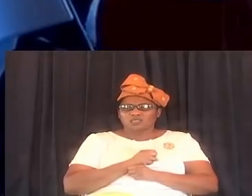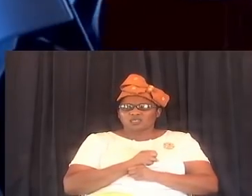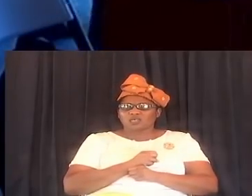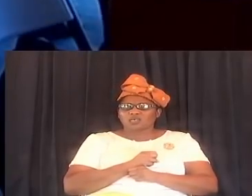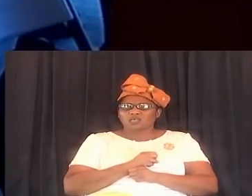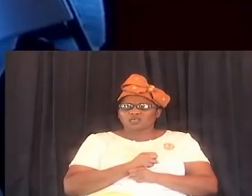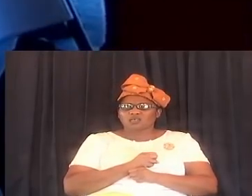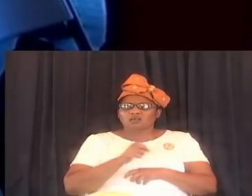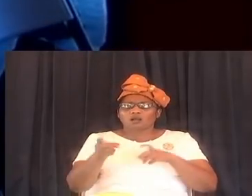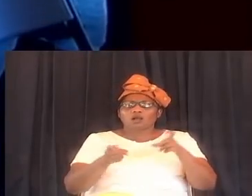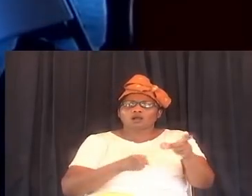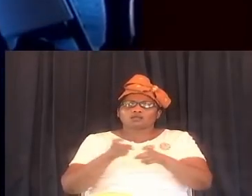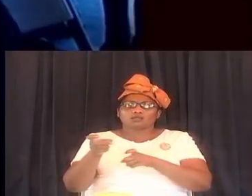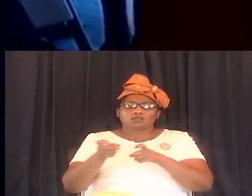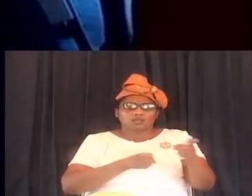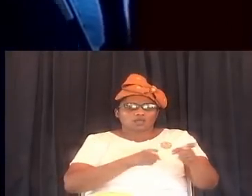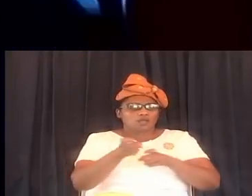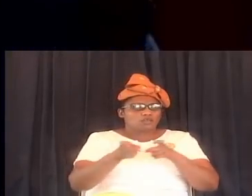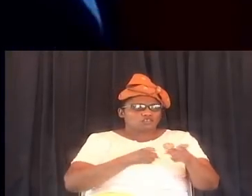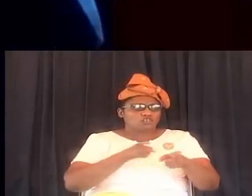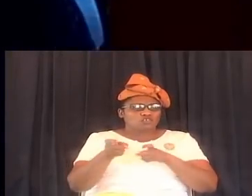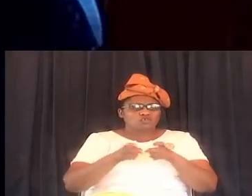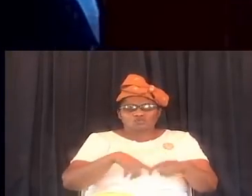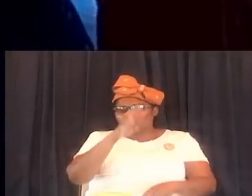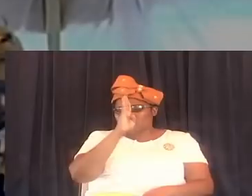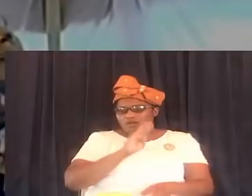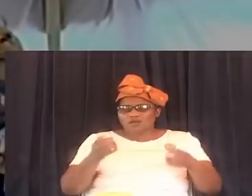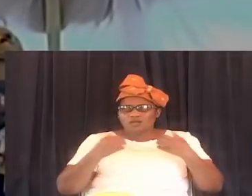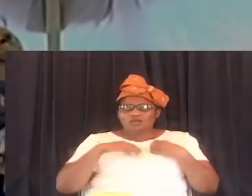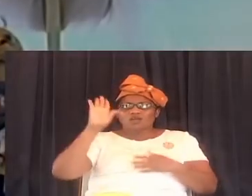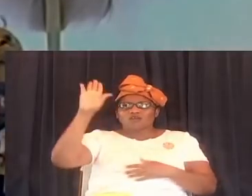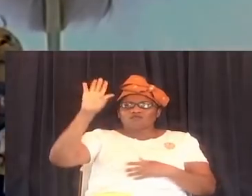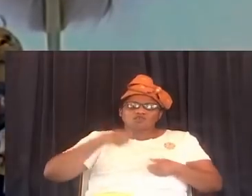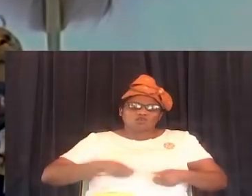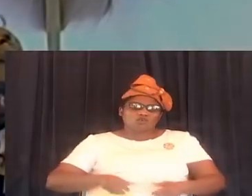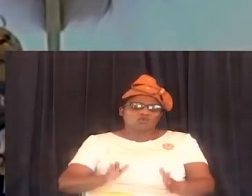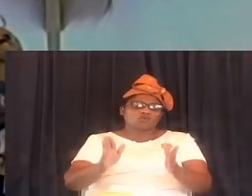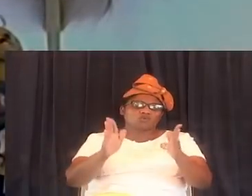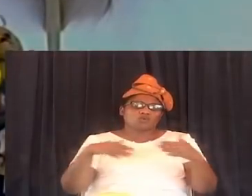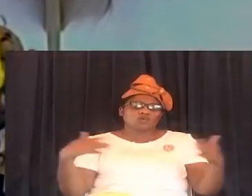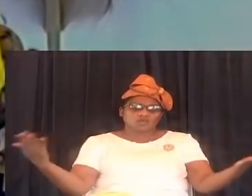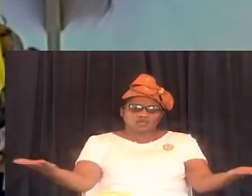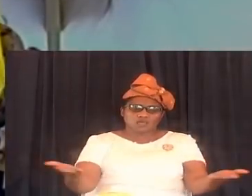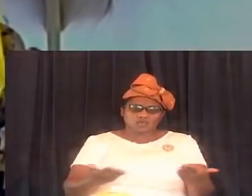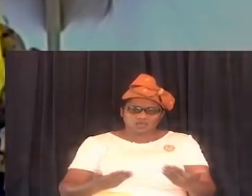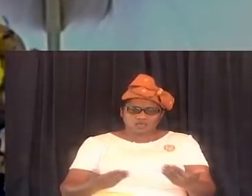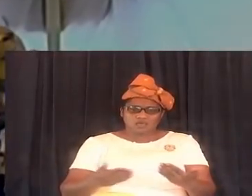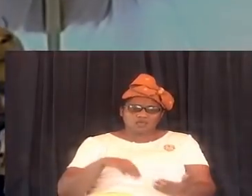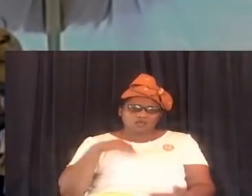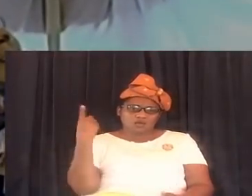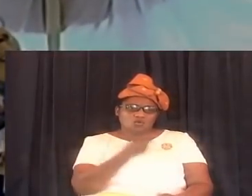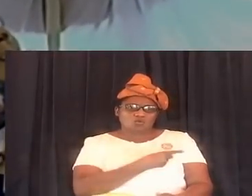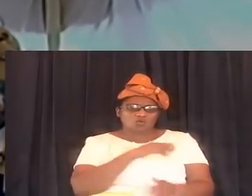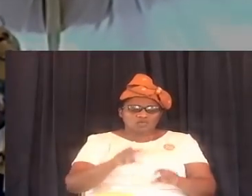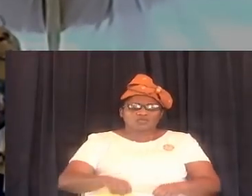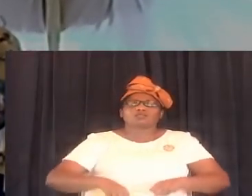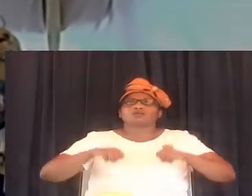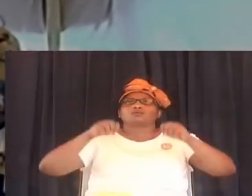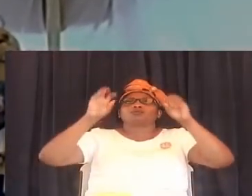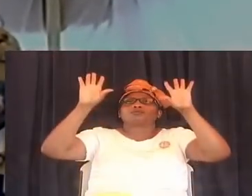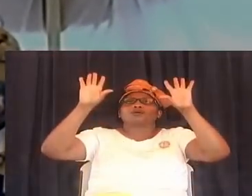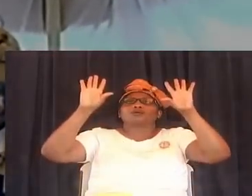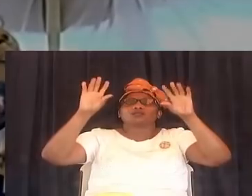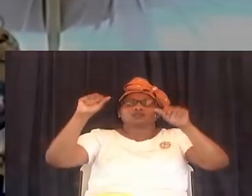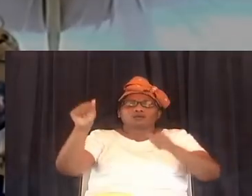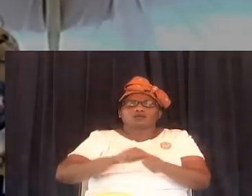up preeminence, mighty God, and have your way in this place. Father God, we subject everything to you,